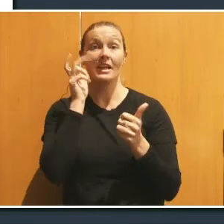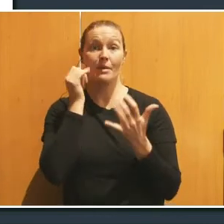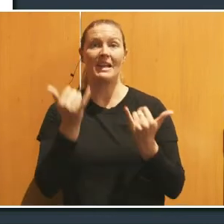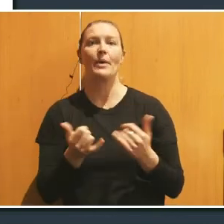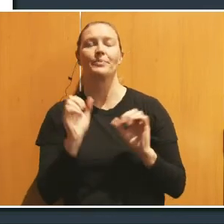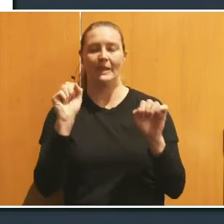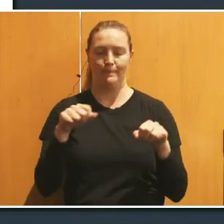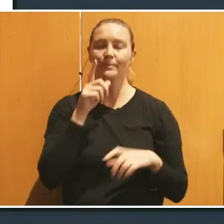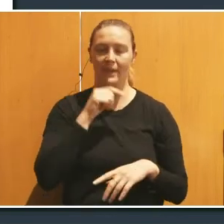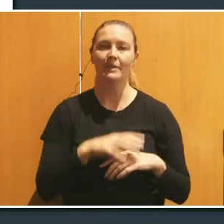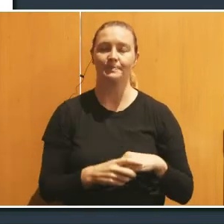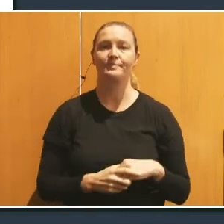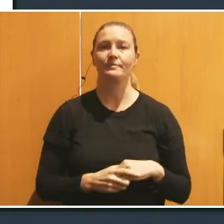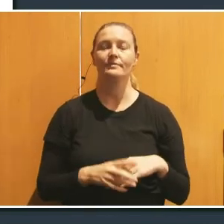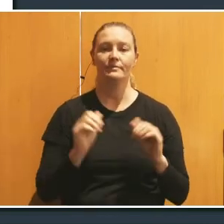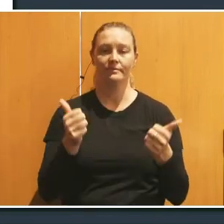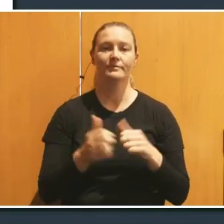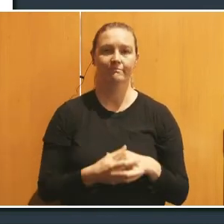now? Yep, great.